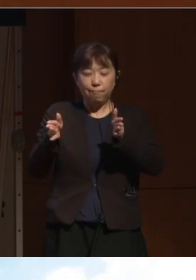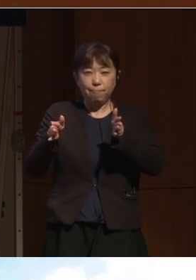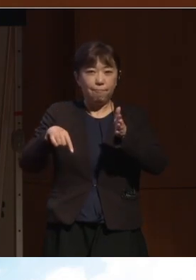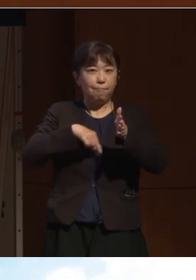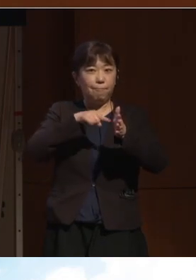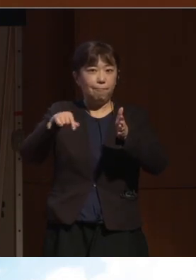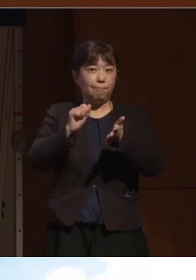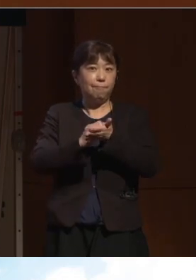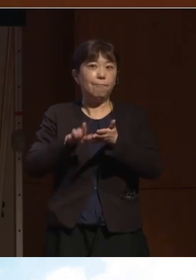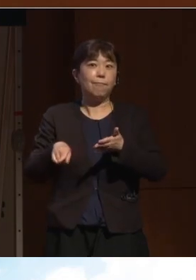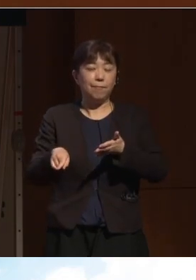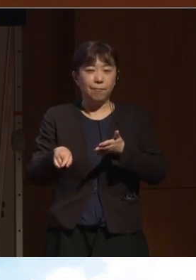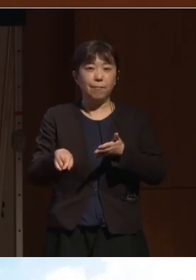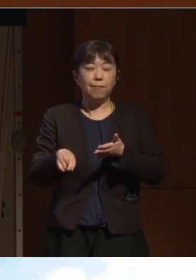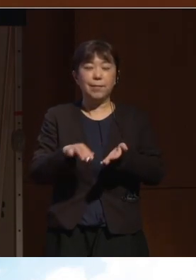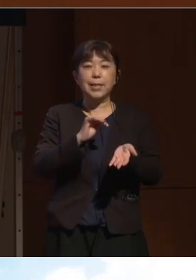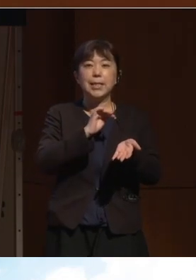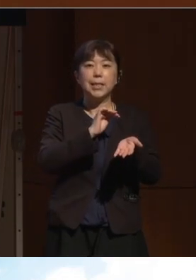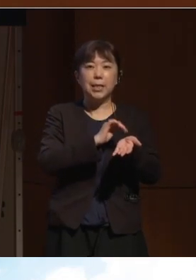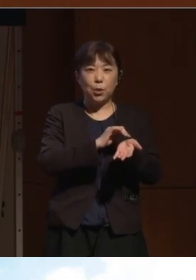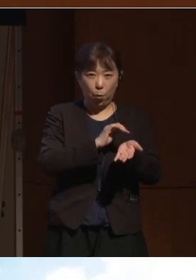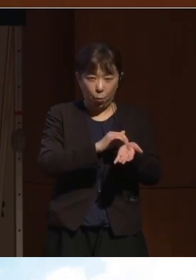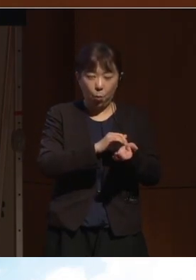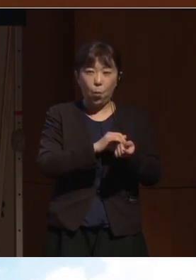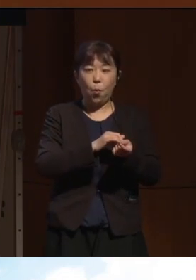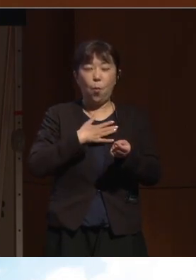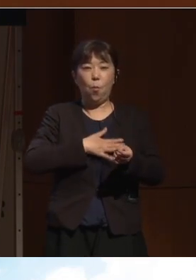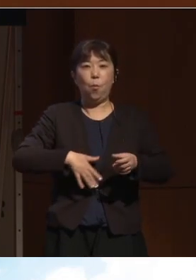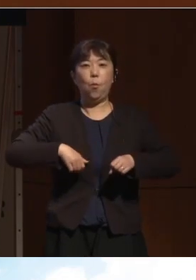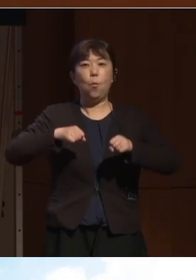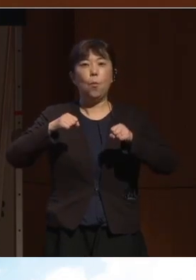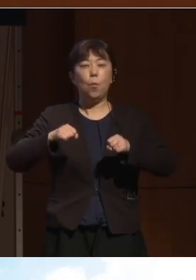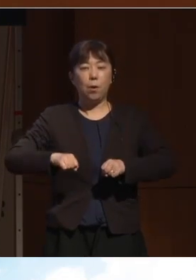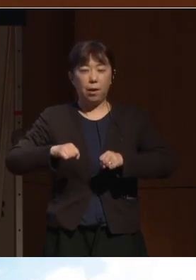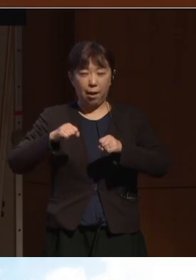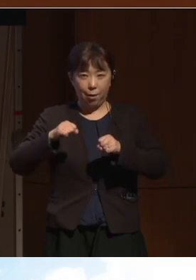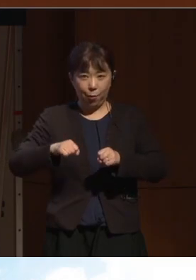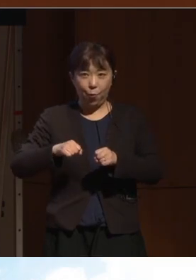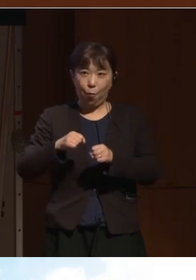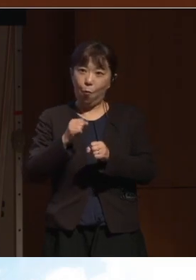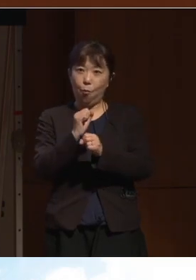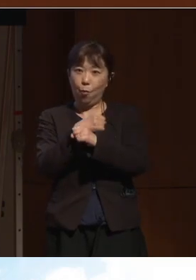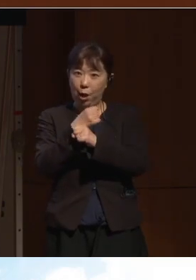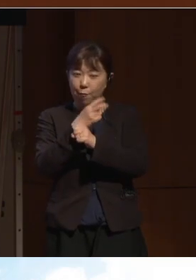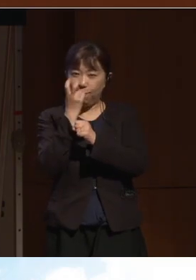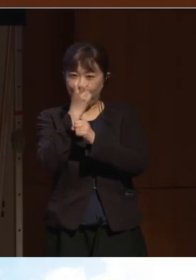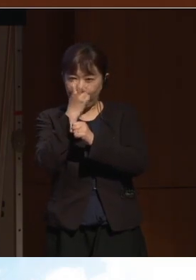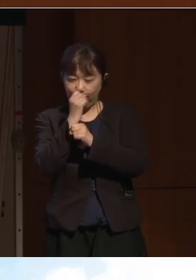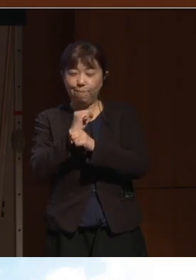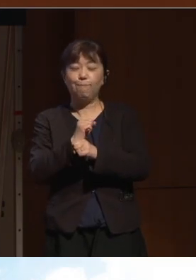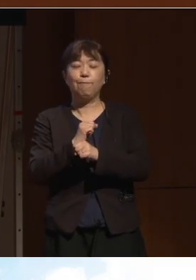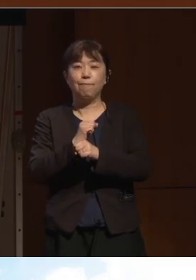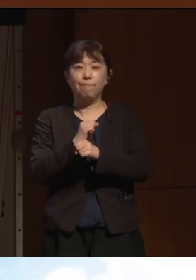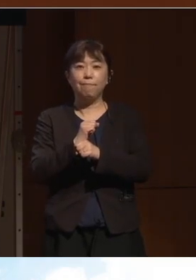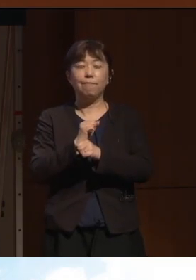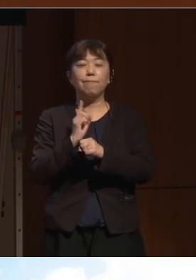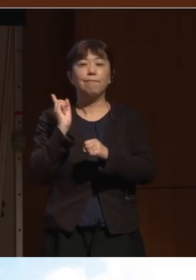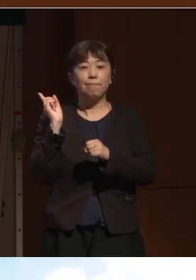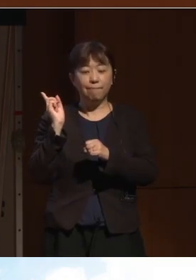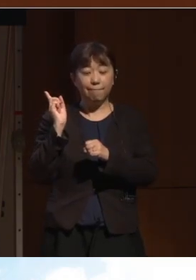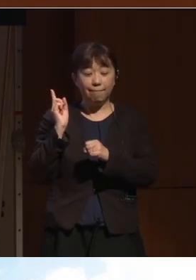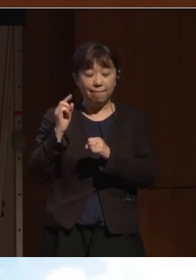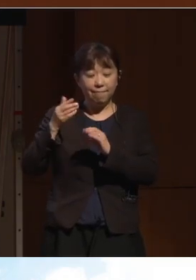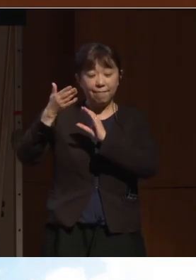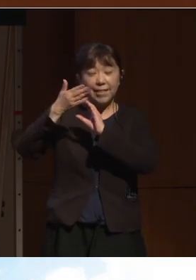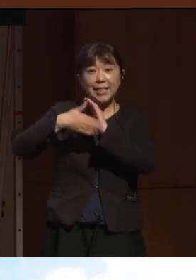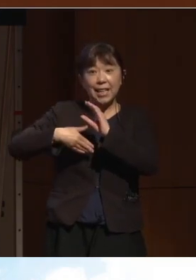care research as well as clinical trials. So we were delighted that our Chief Scientific Advisor for Health, that's Lucy Chappell on the left in this picture,